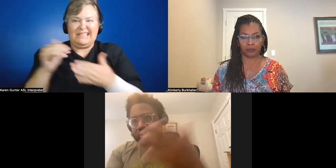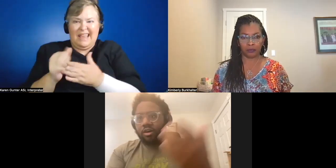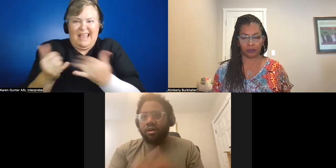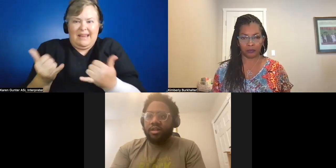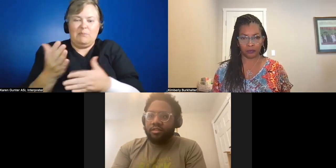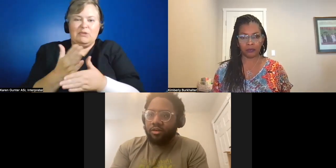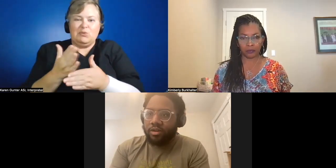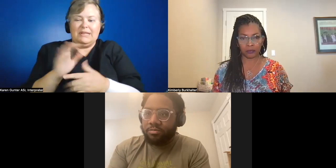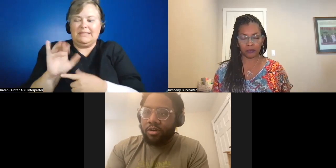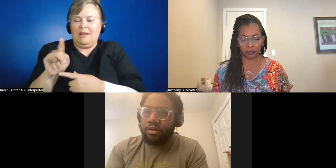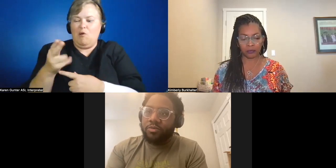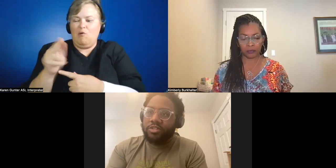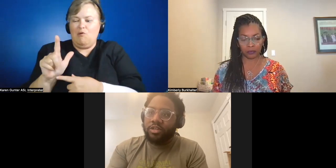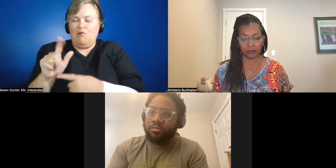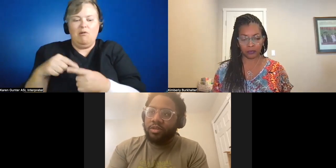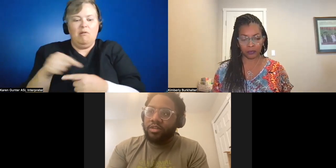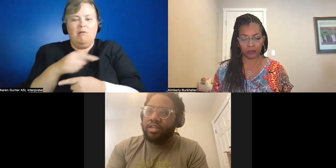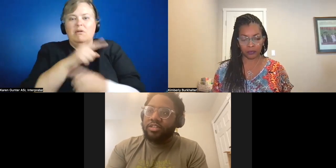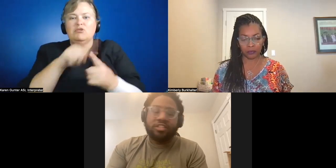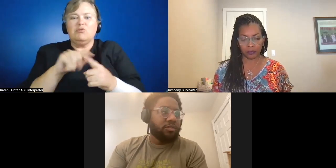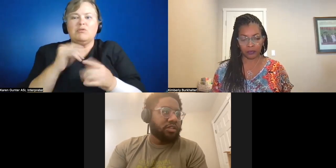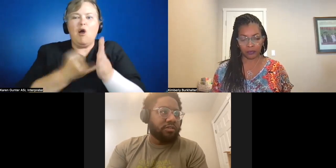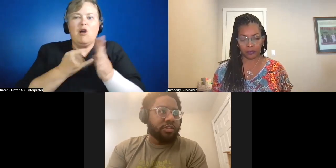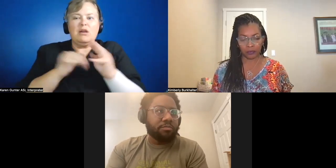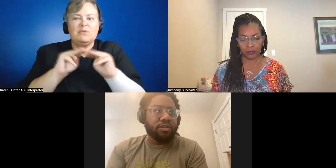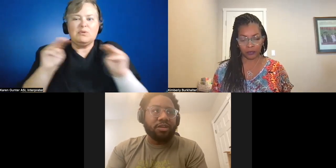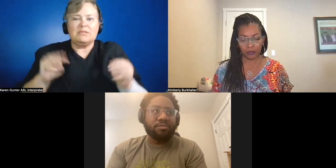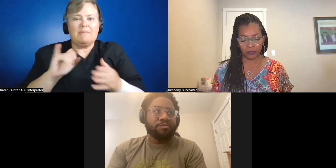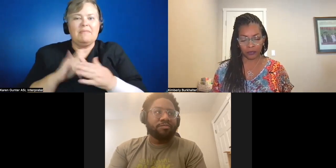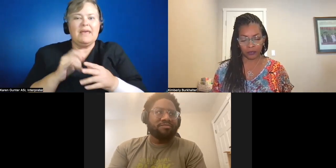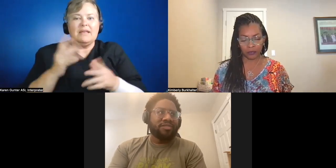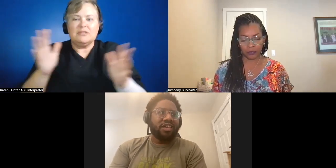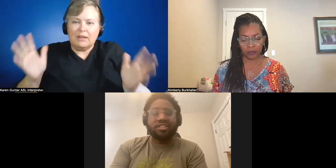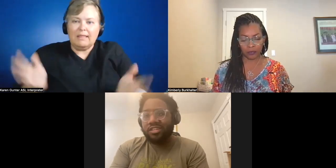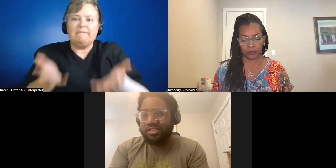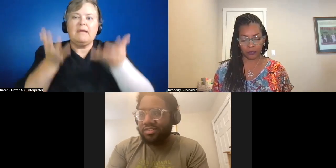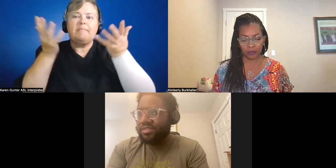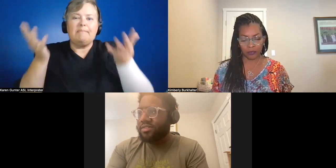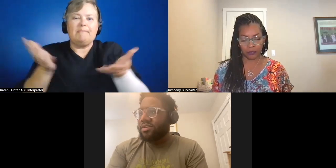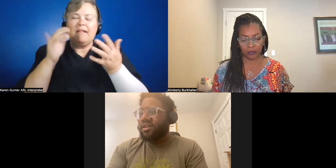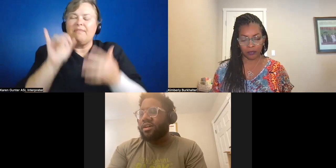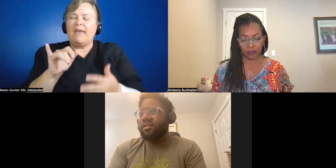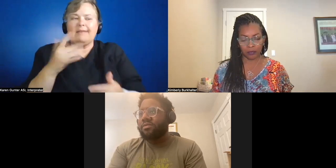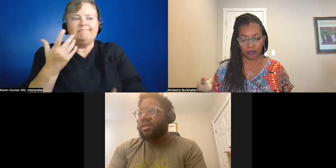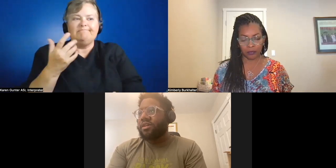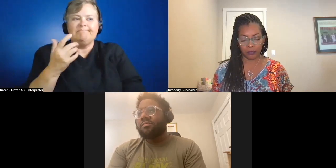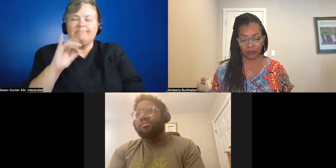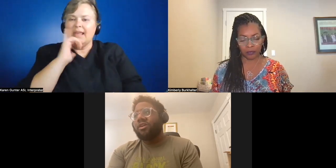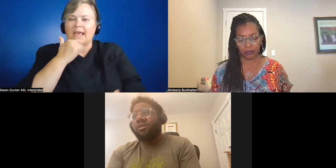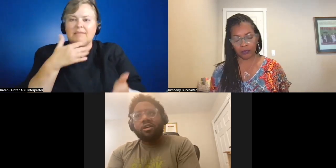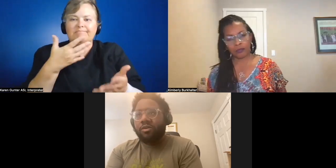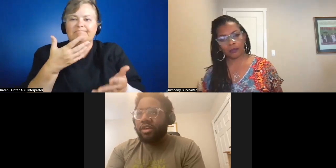between City Hall and I think going up to our art museum, that is continuing to lift up the injustice of